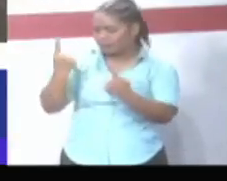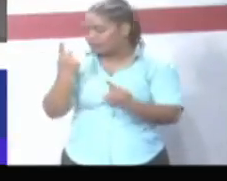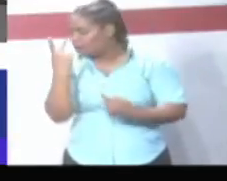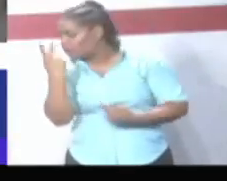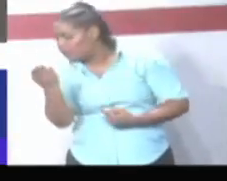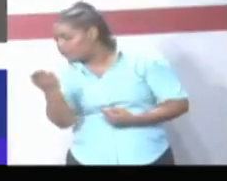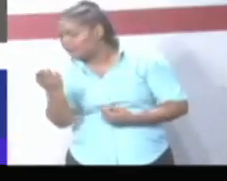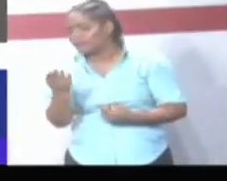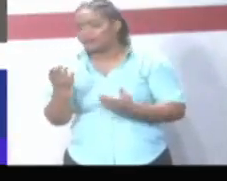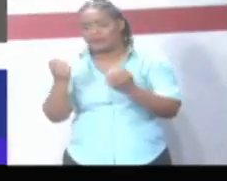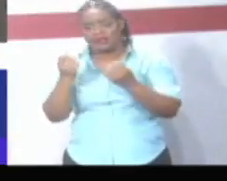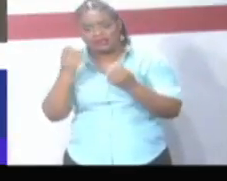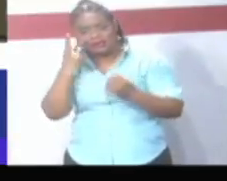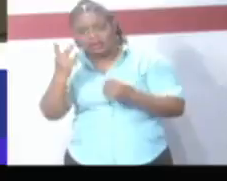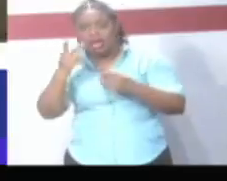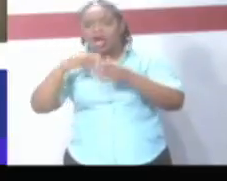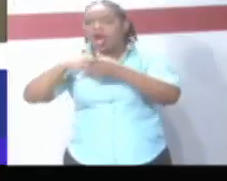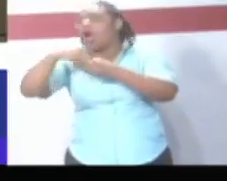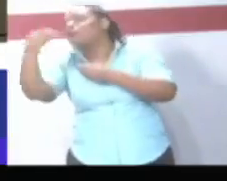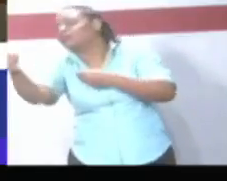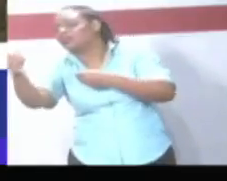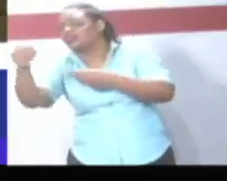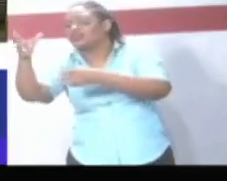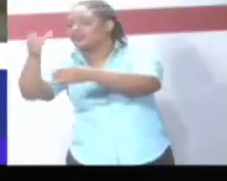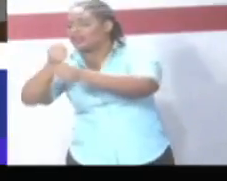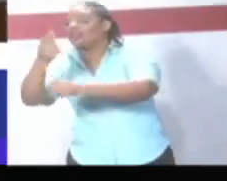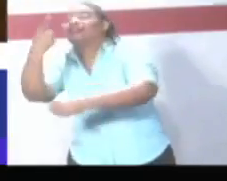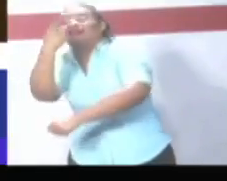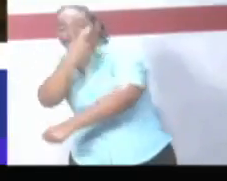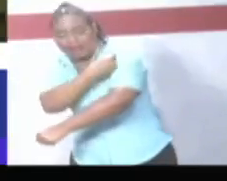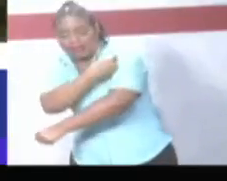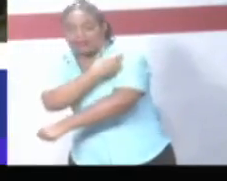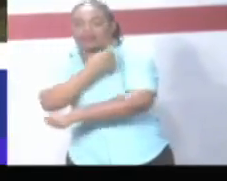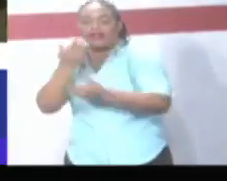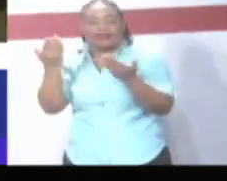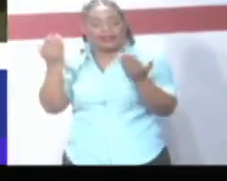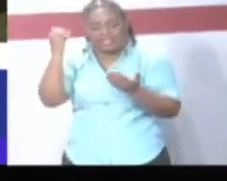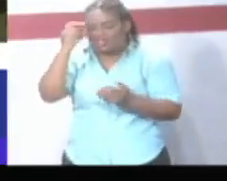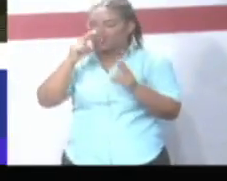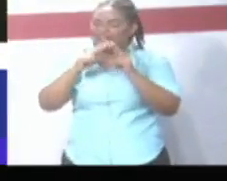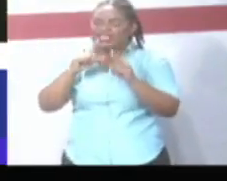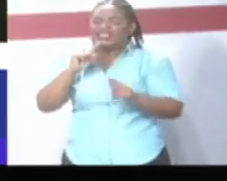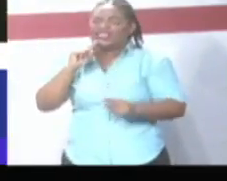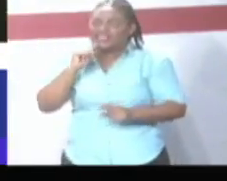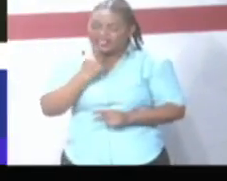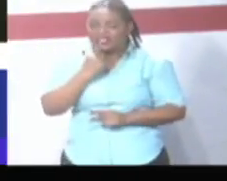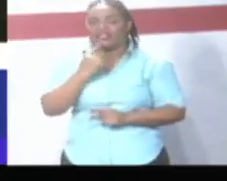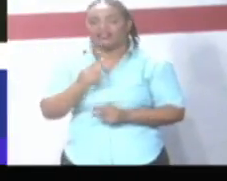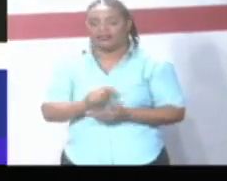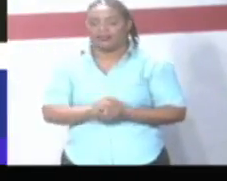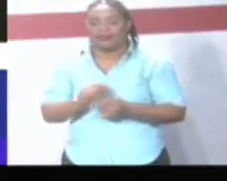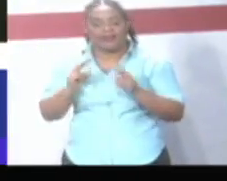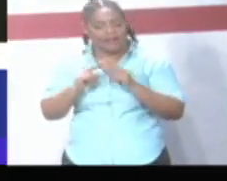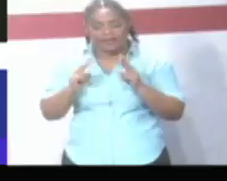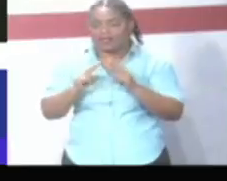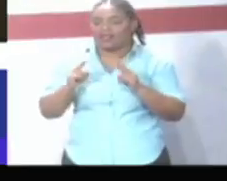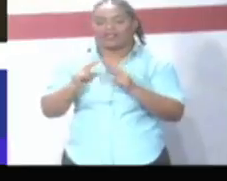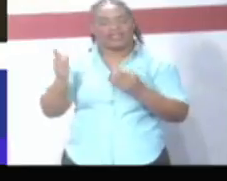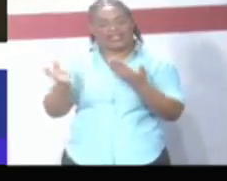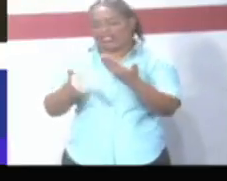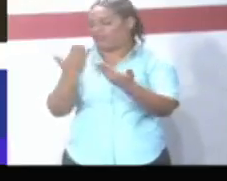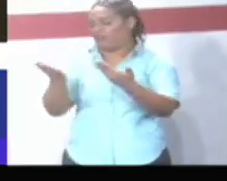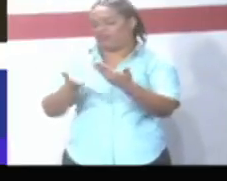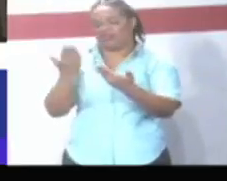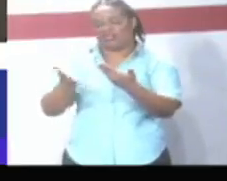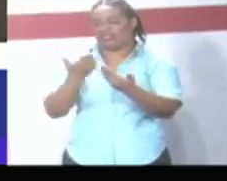getting vaccinated, because here is serious business. People die here. It's not easy. Seeing and hearing